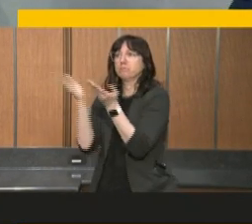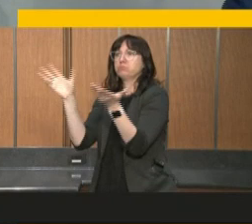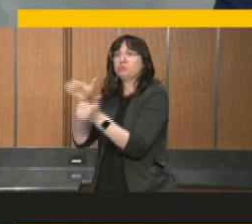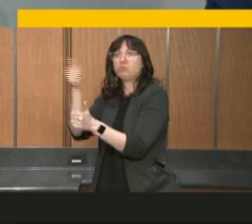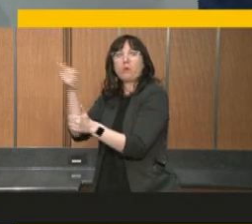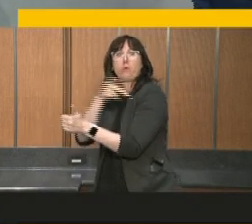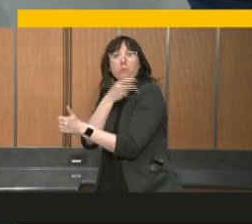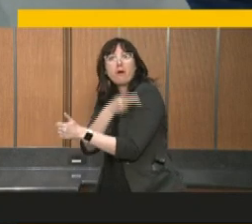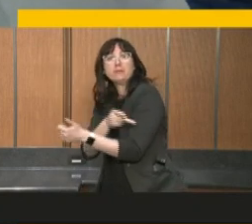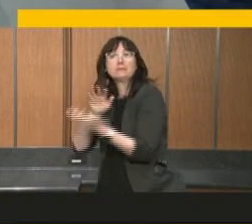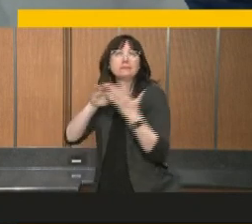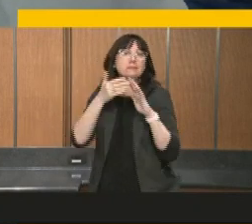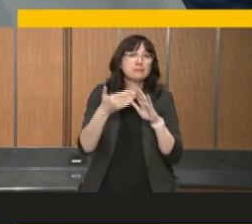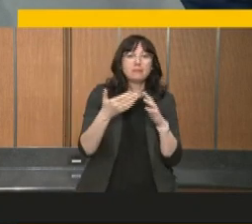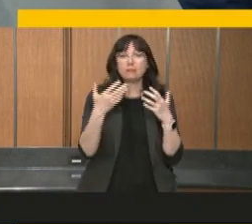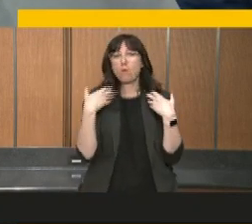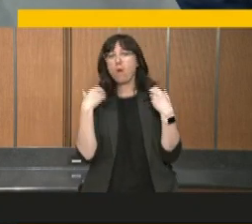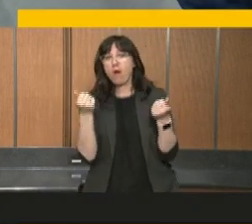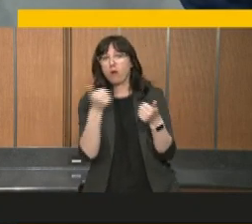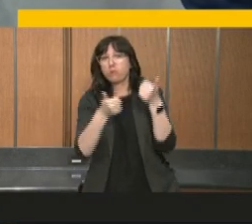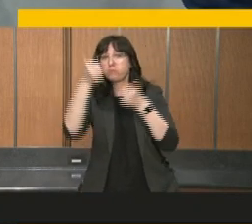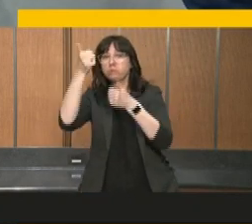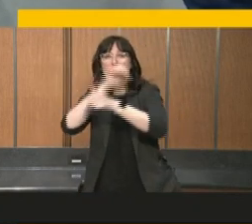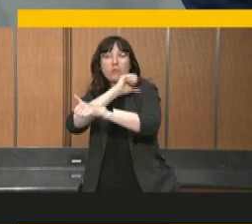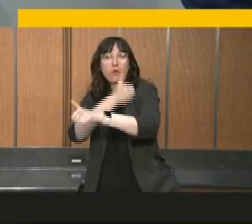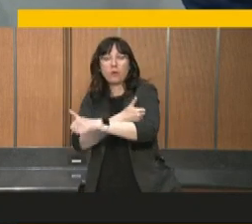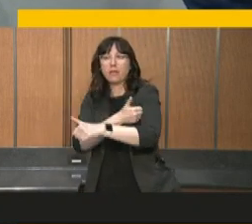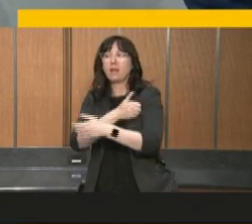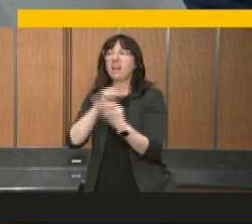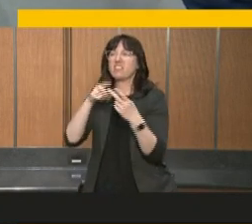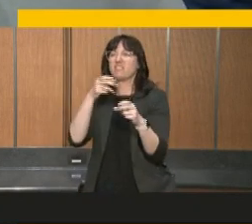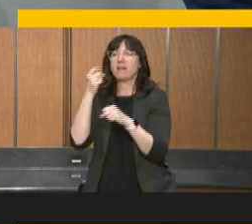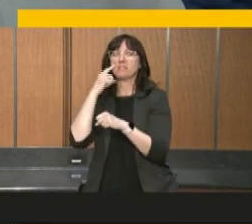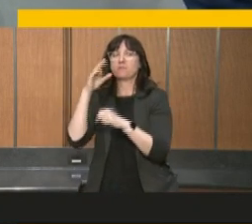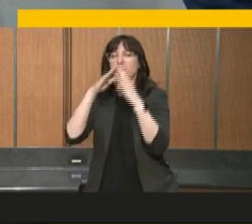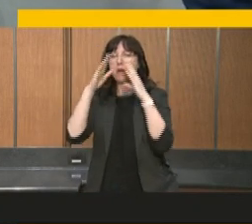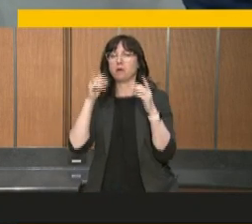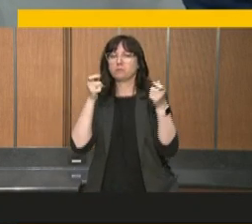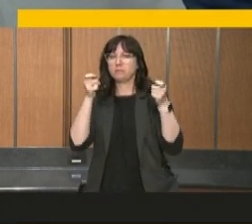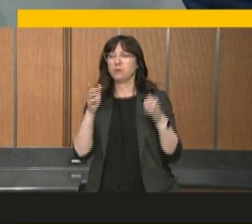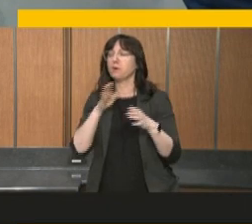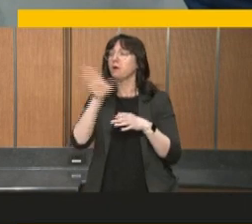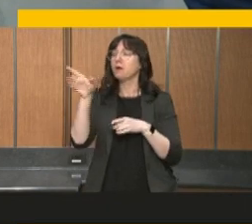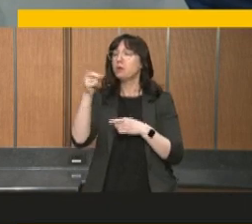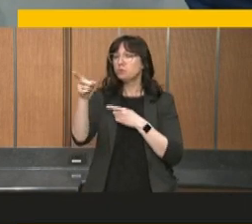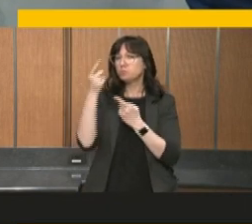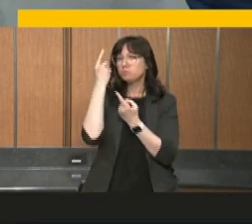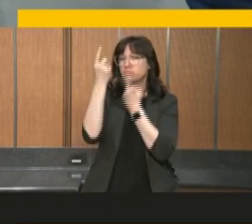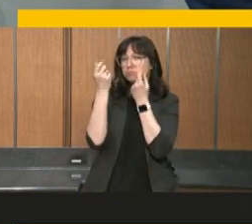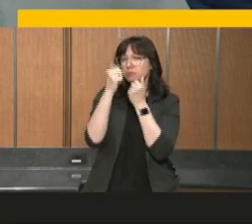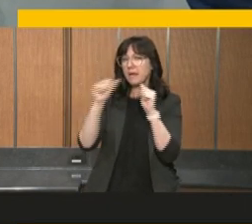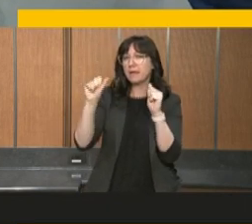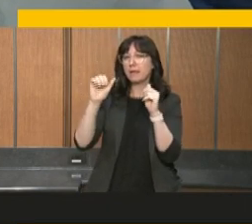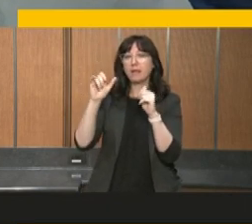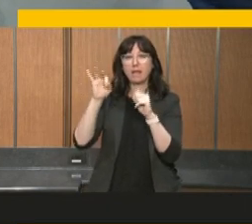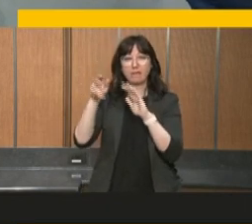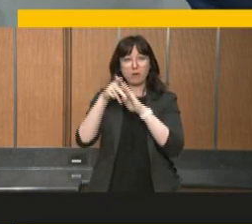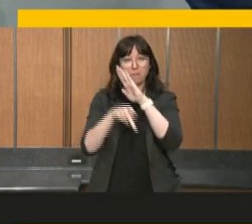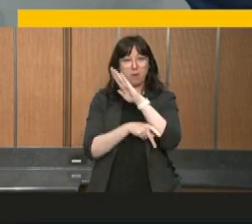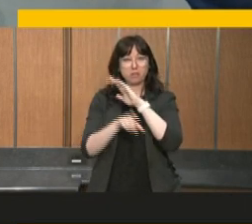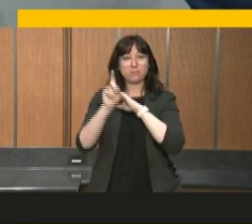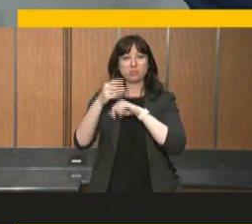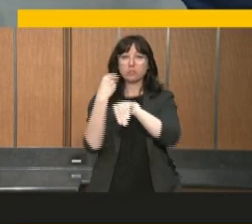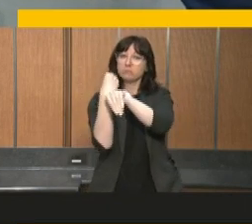cities or health authorities. And just really quickly for the House leader, I'm wondering if you can tell me if there's any consideration of having Parliament meet digitally